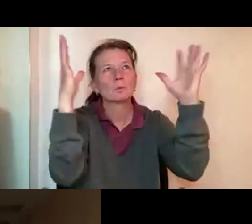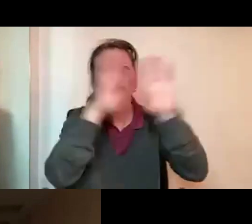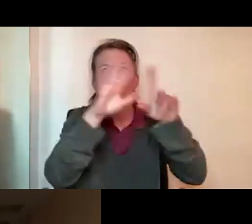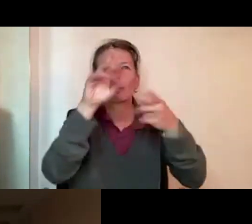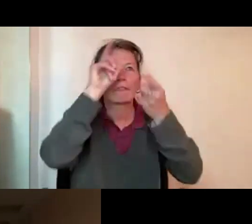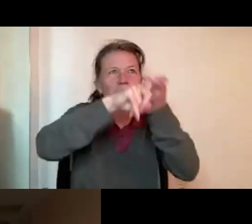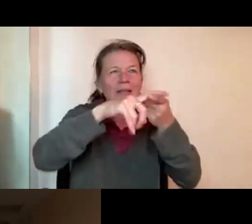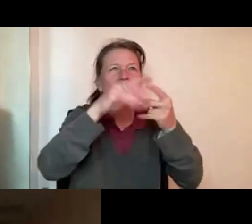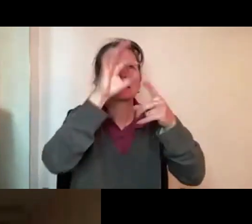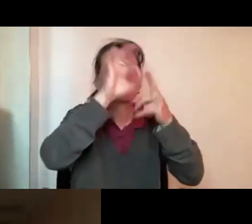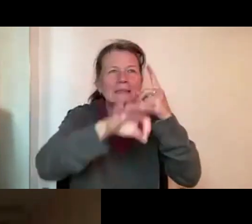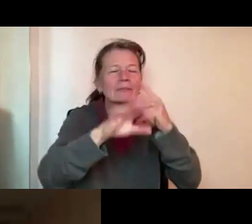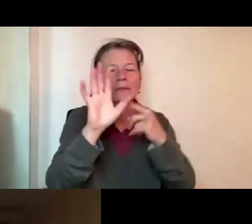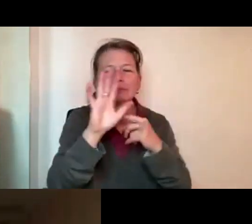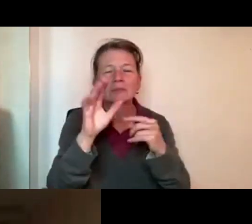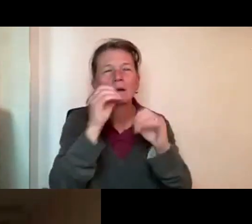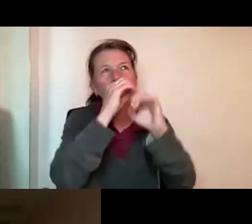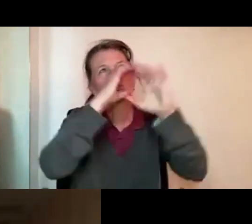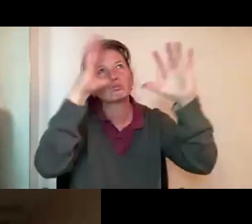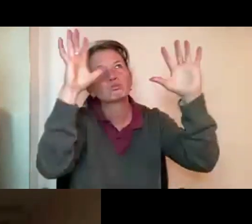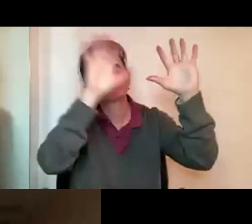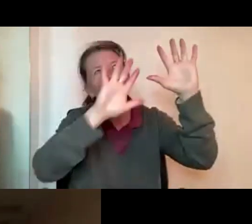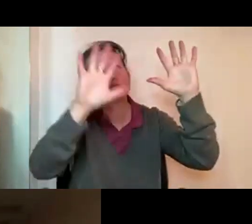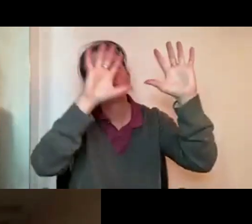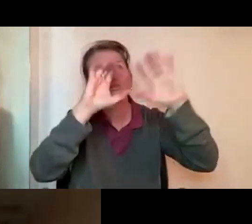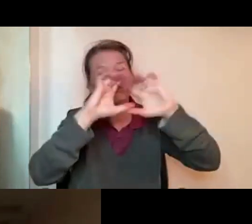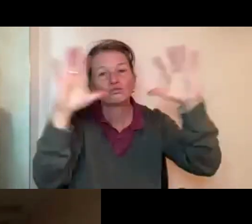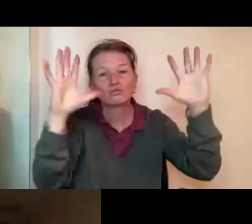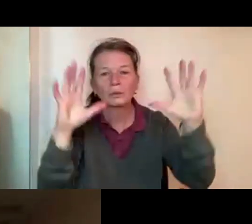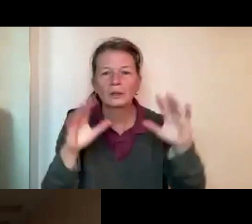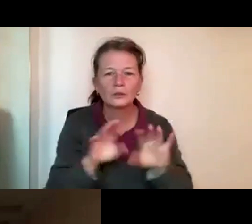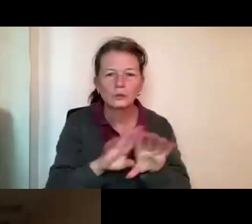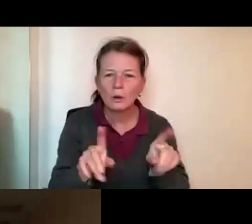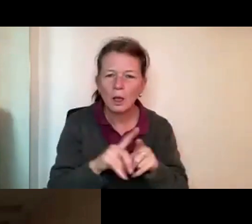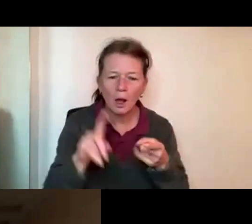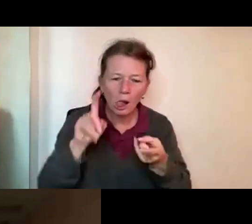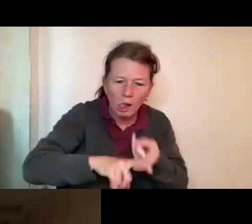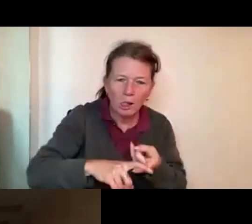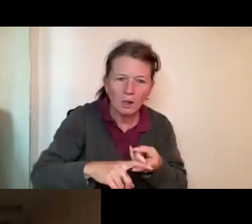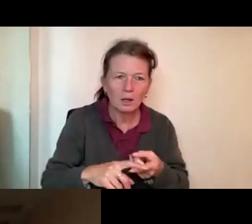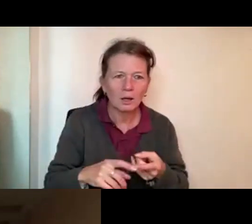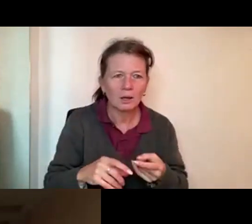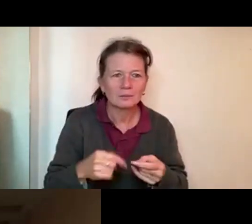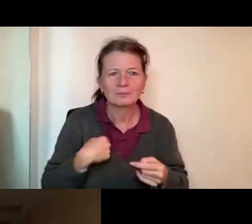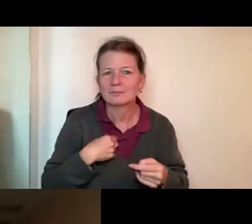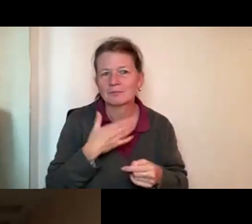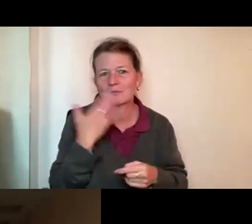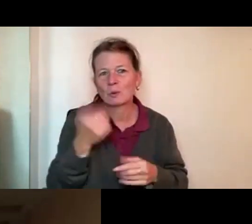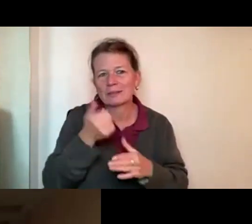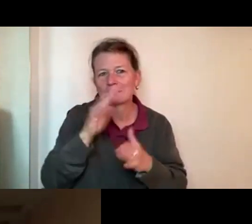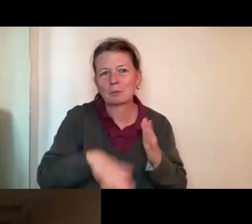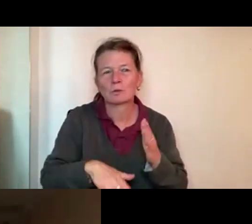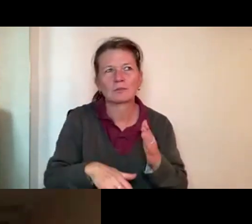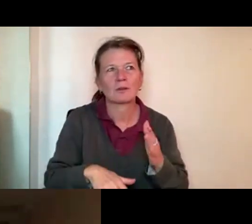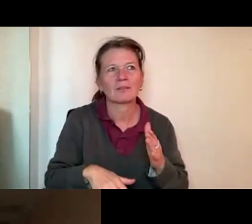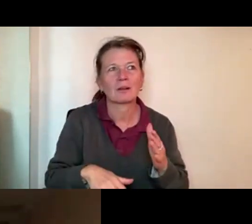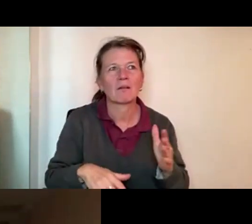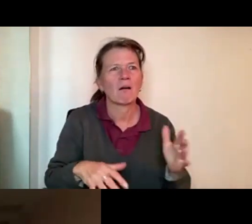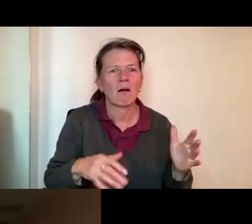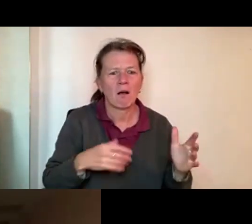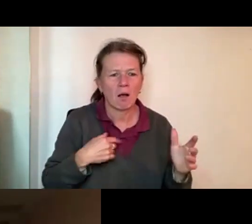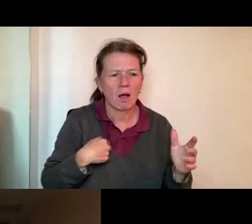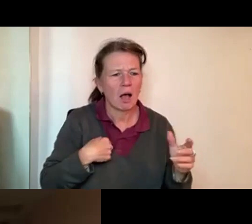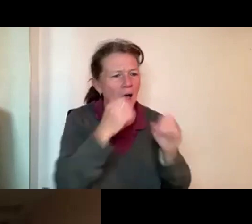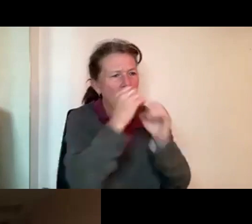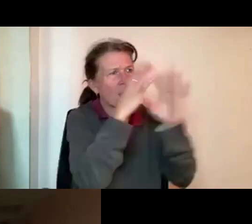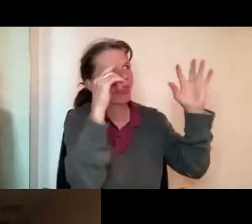specific, so that there isn't that tension. I don't have that experience of like, oh God, I was thinking